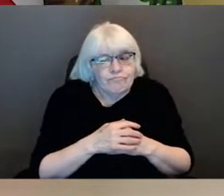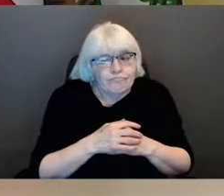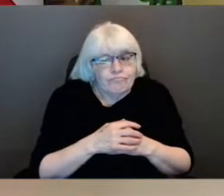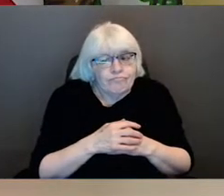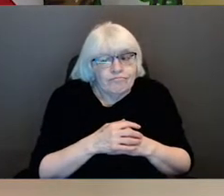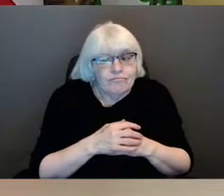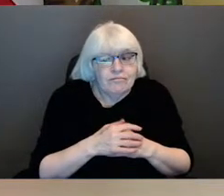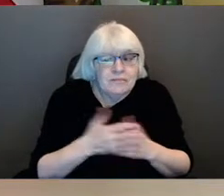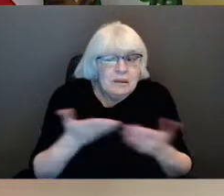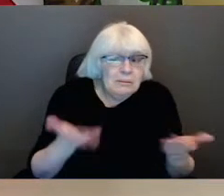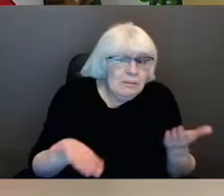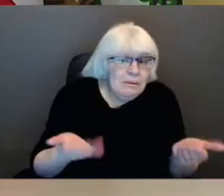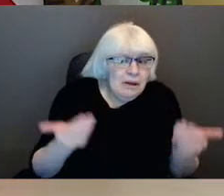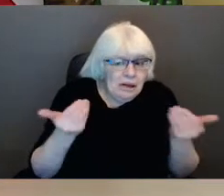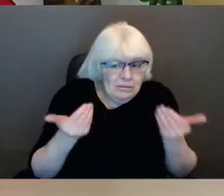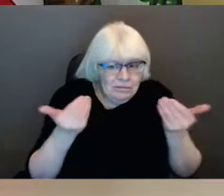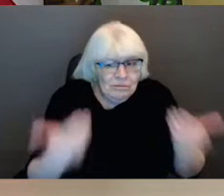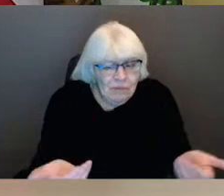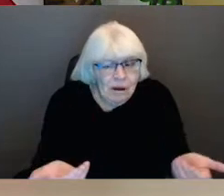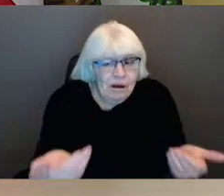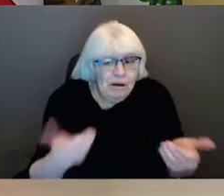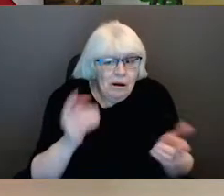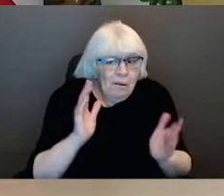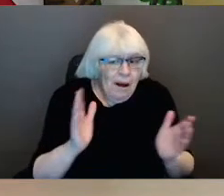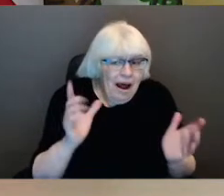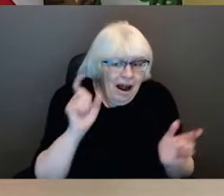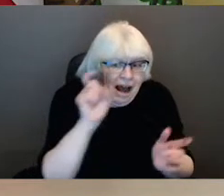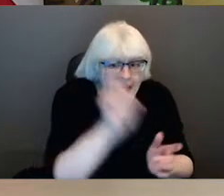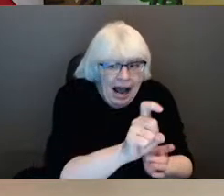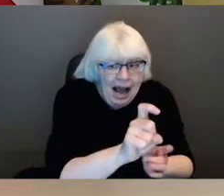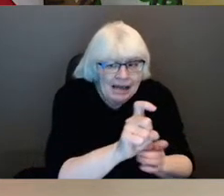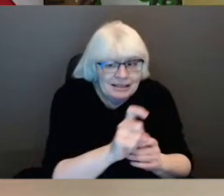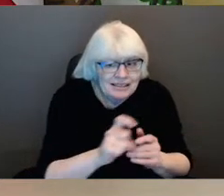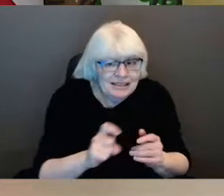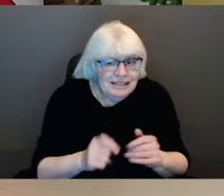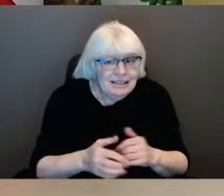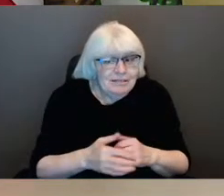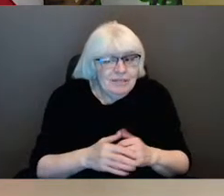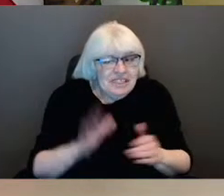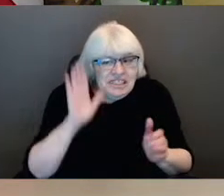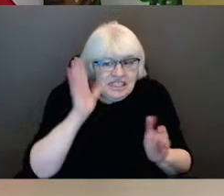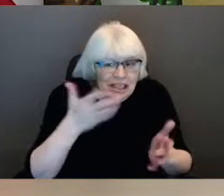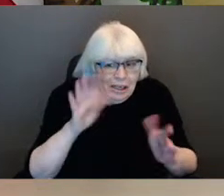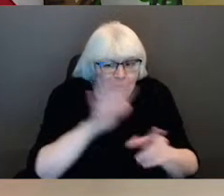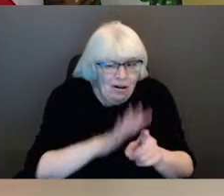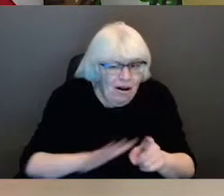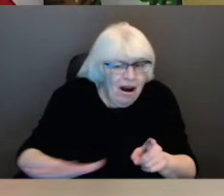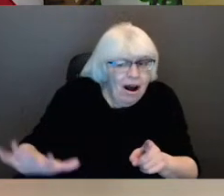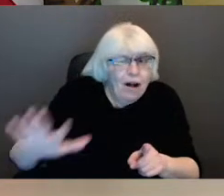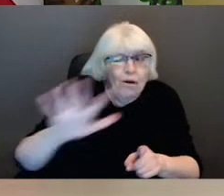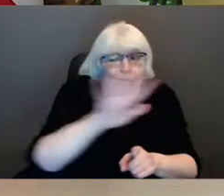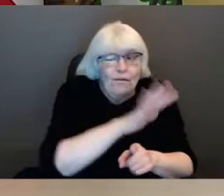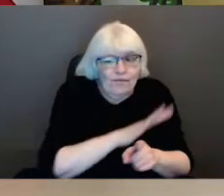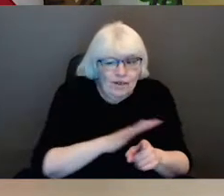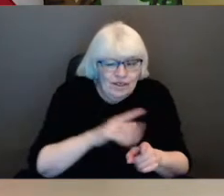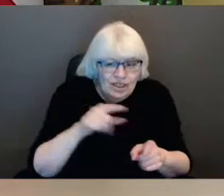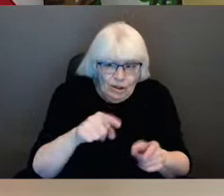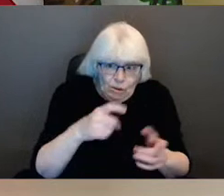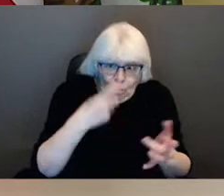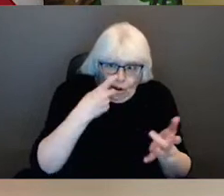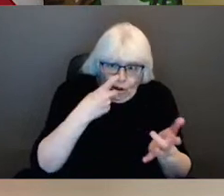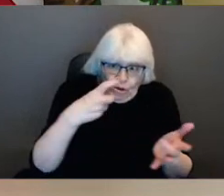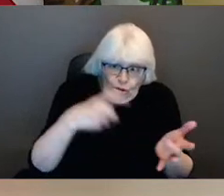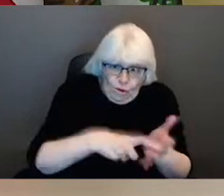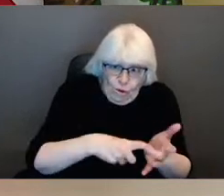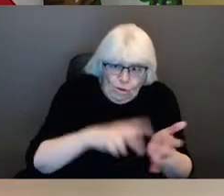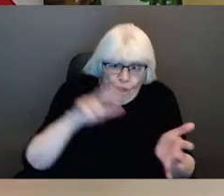Have you seen, you say that it's evenly distributed. Have you seen any booster issues or vaccination issues at the ends of the